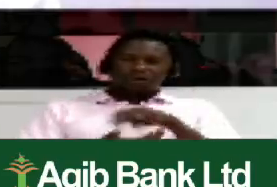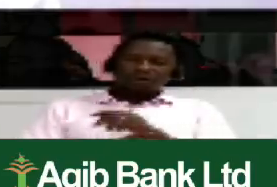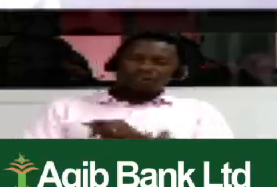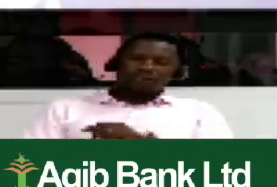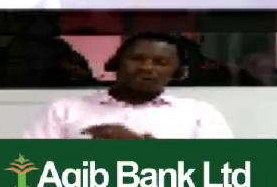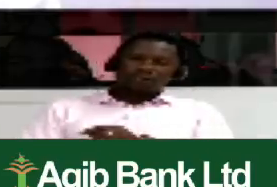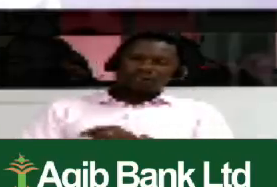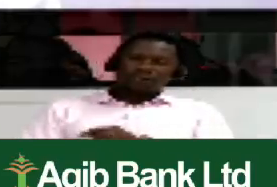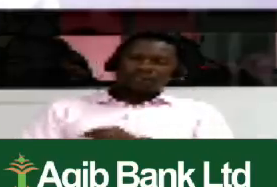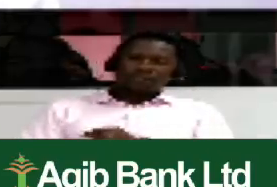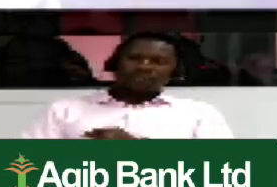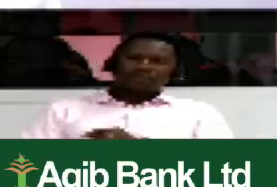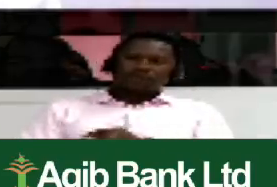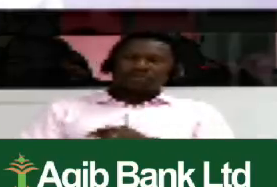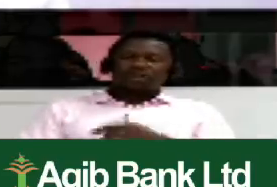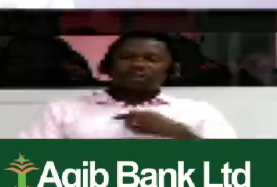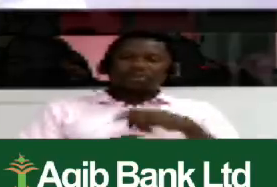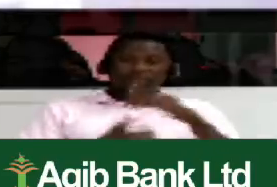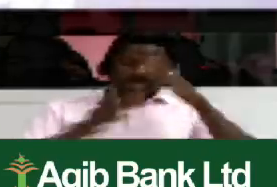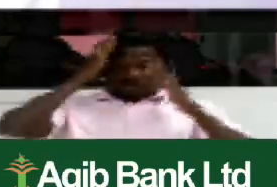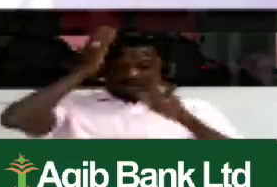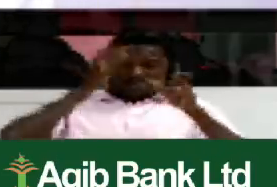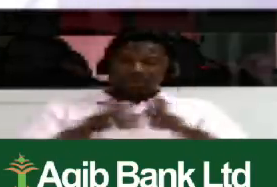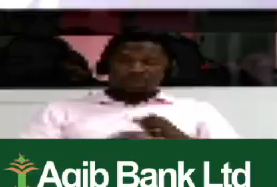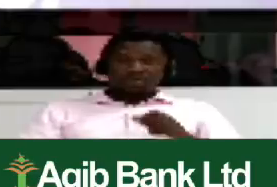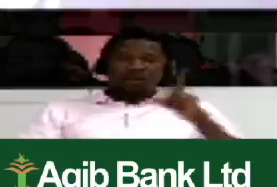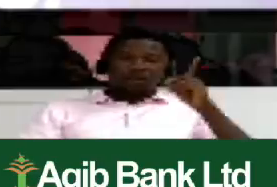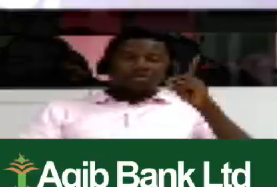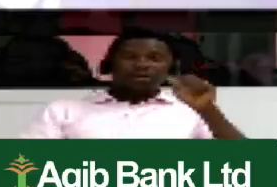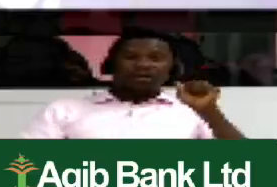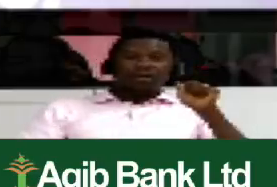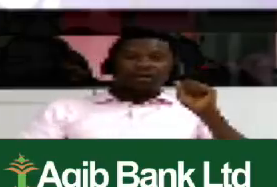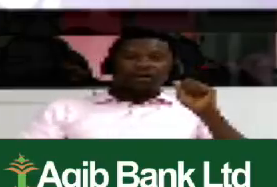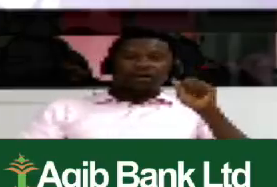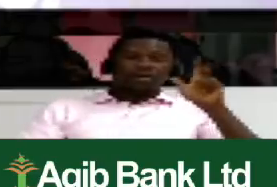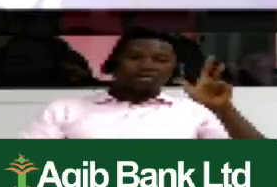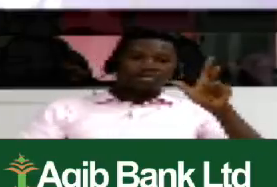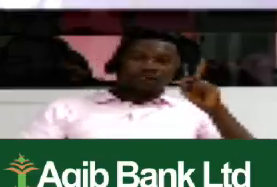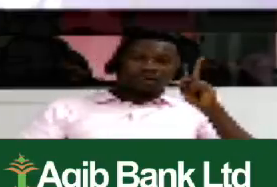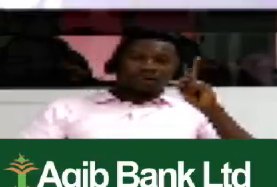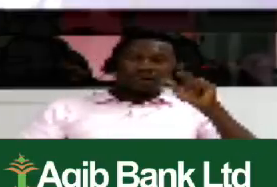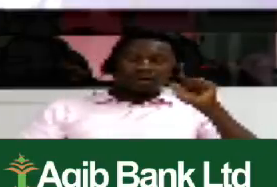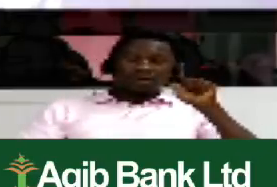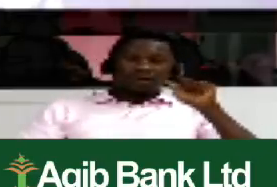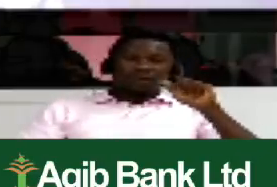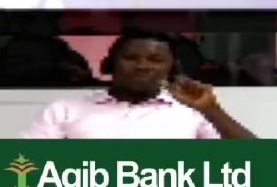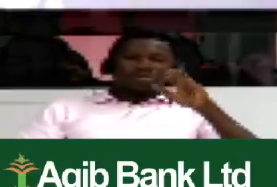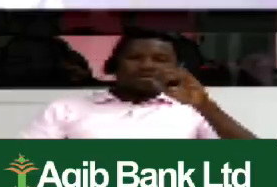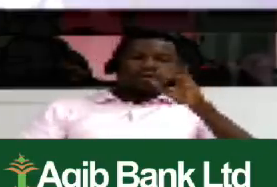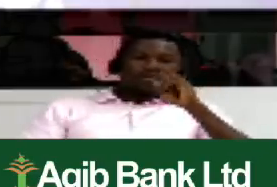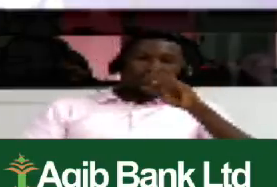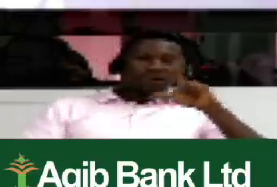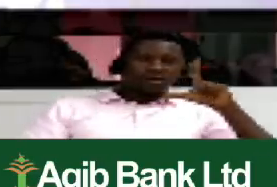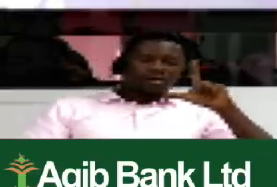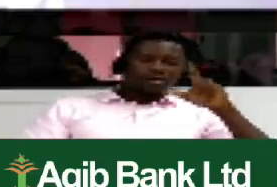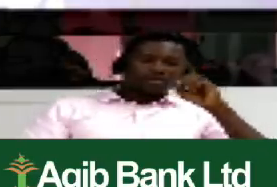this soldier, Dauda Koli, just a neighbor, was standing. So when he saw me,